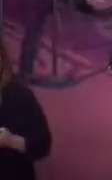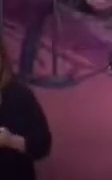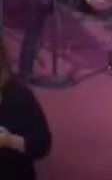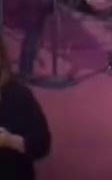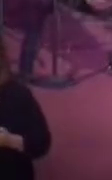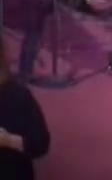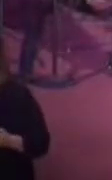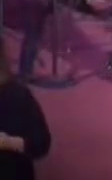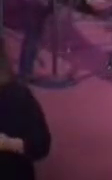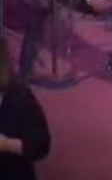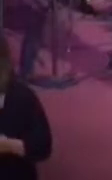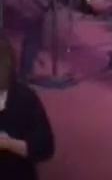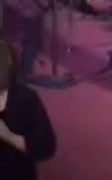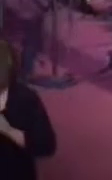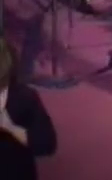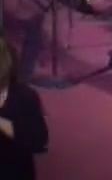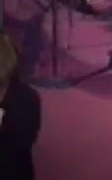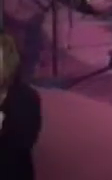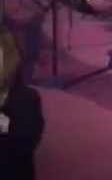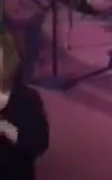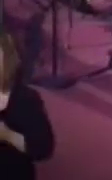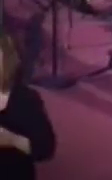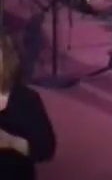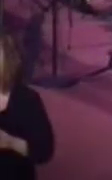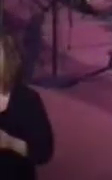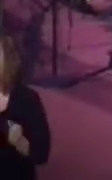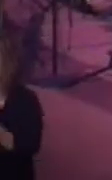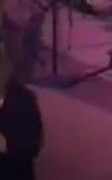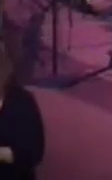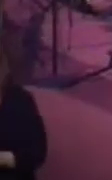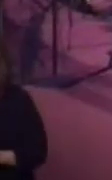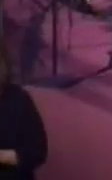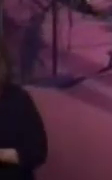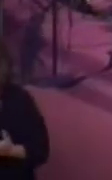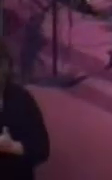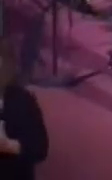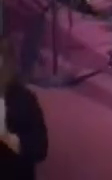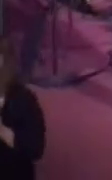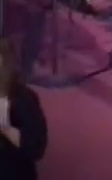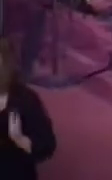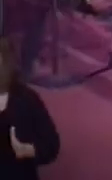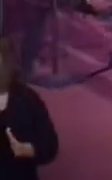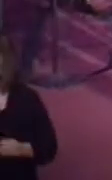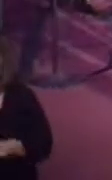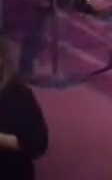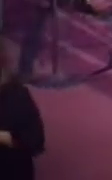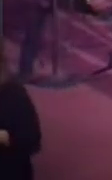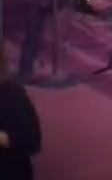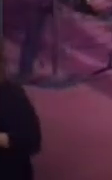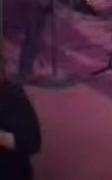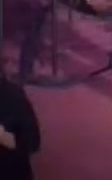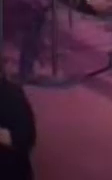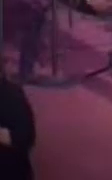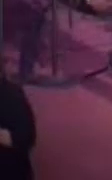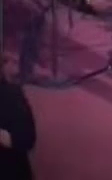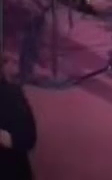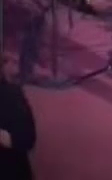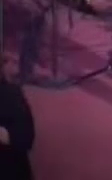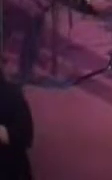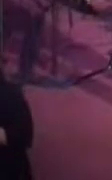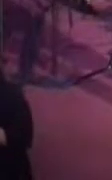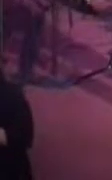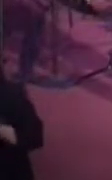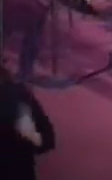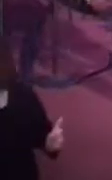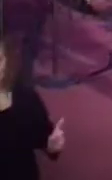she stood up to them, and she fought back. She hired a lawyer, and they ended up backing down from her and her right to have religious